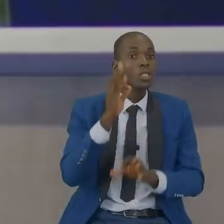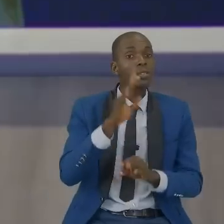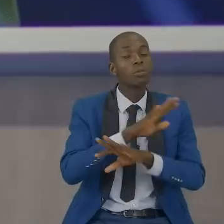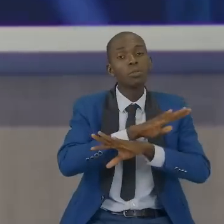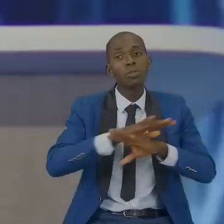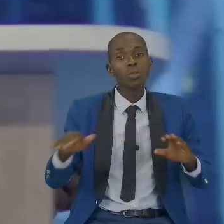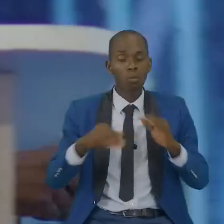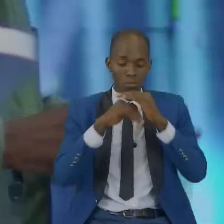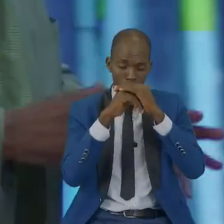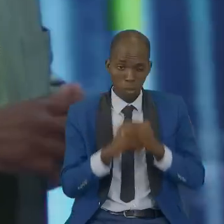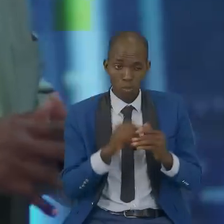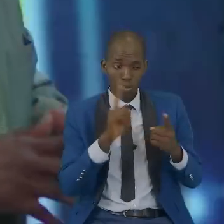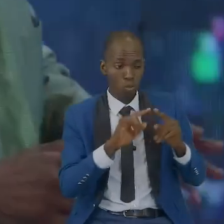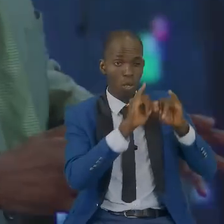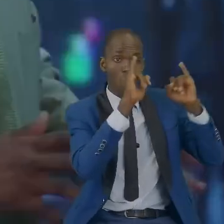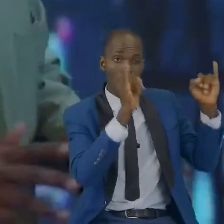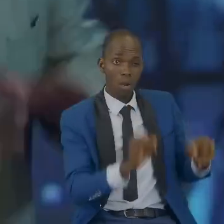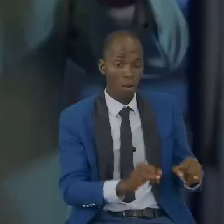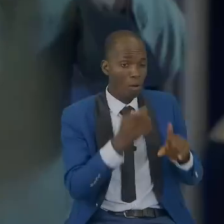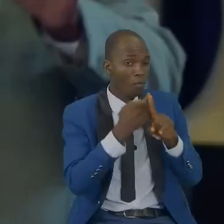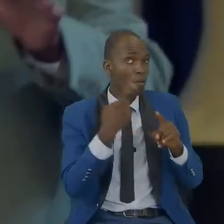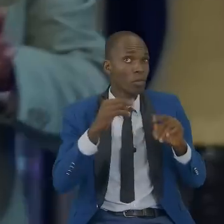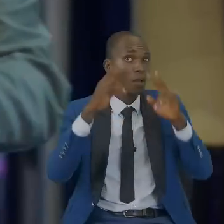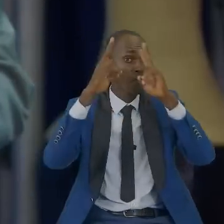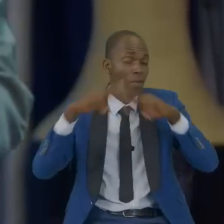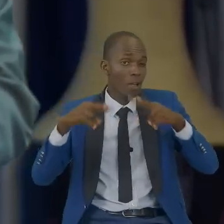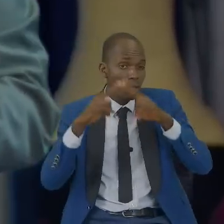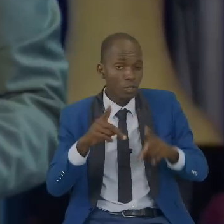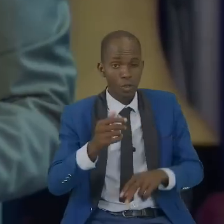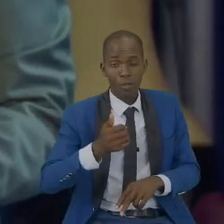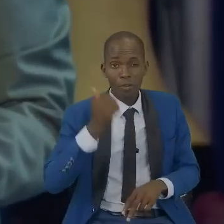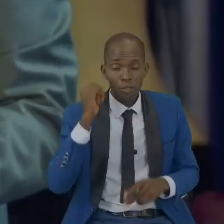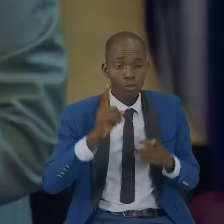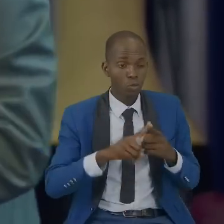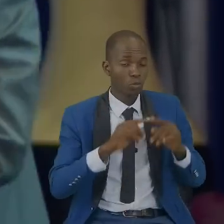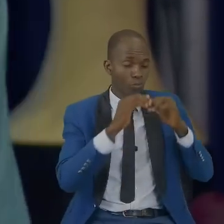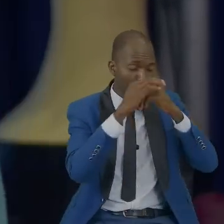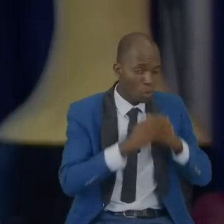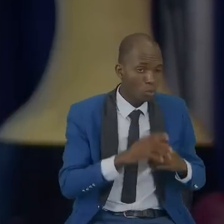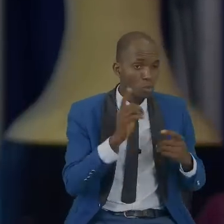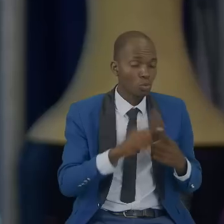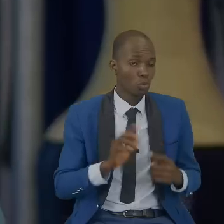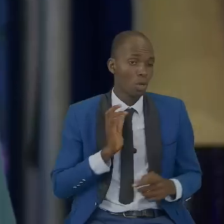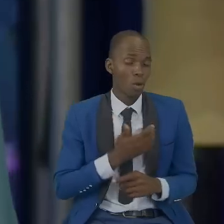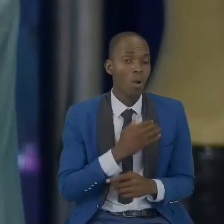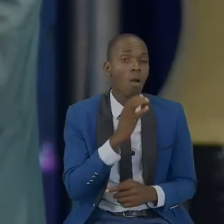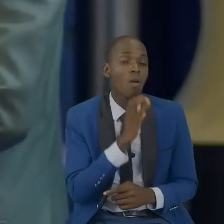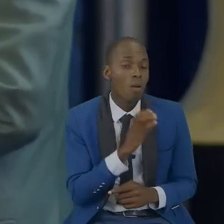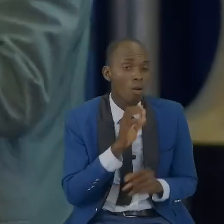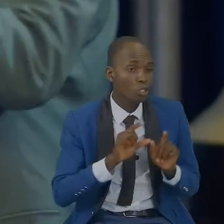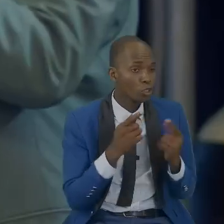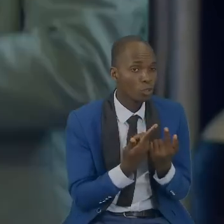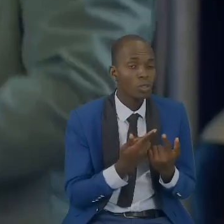the idol of the village, and the idol of the gang, and the idol of